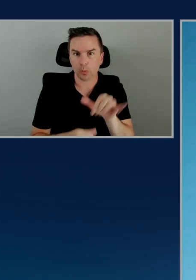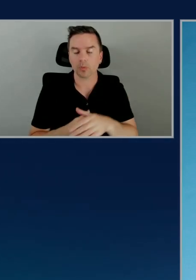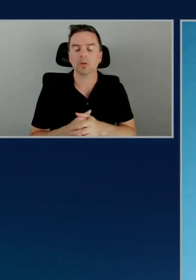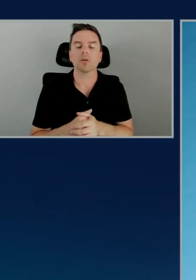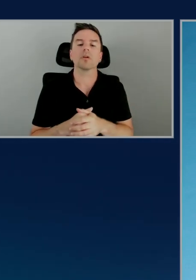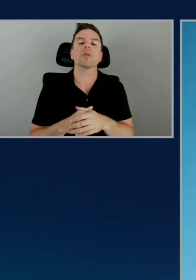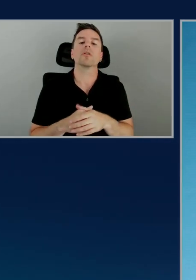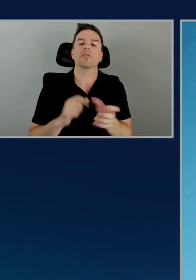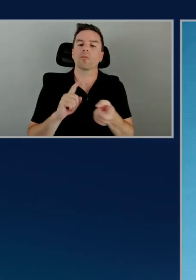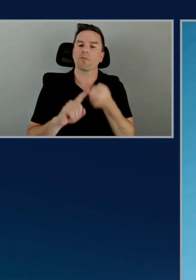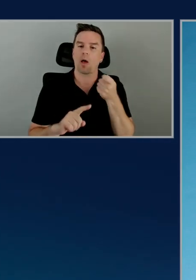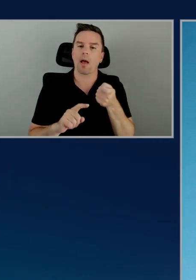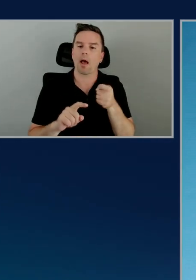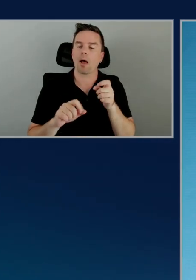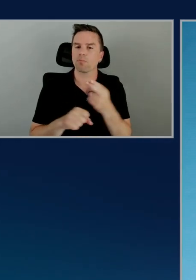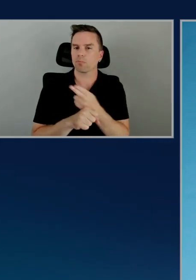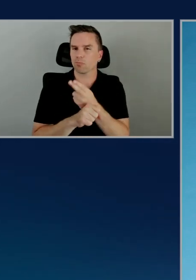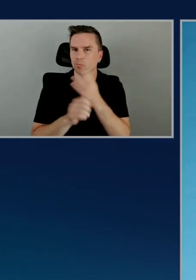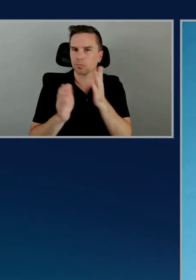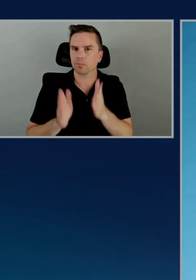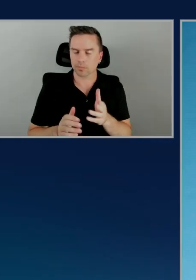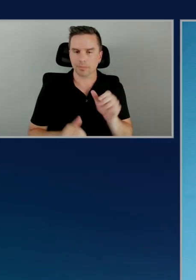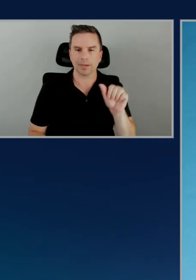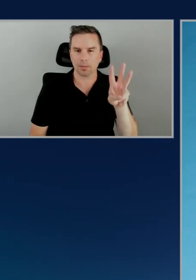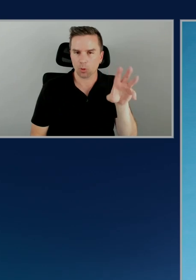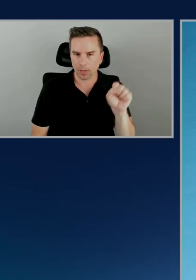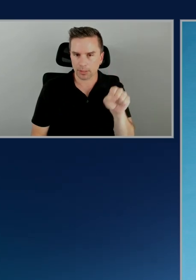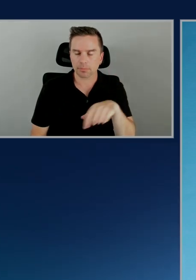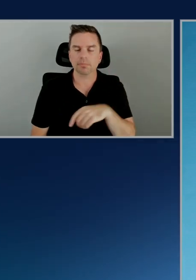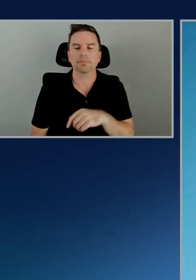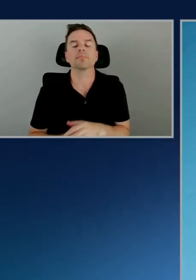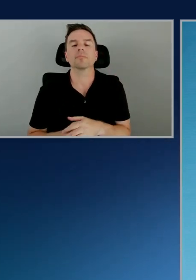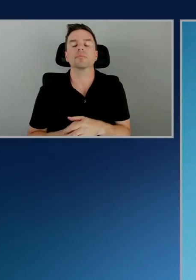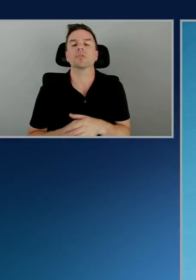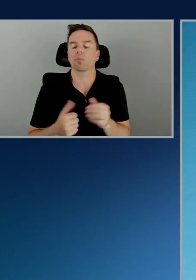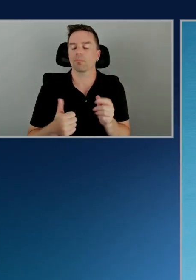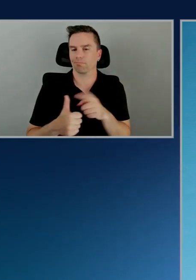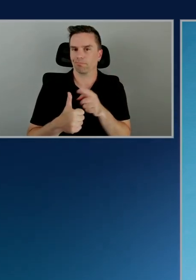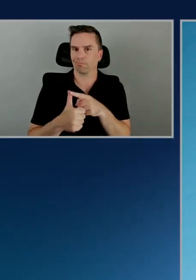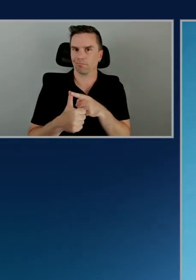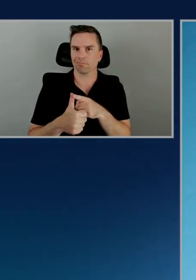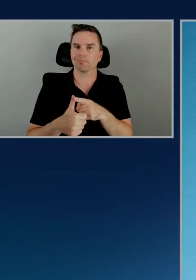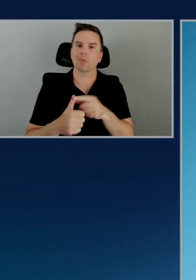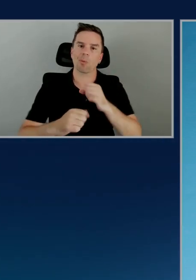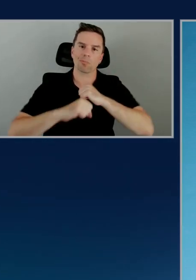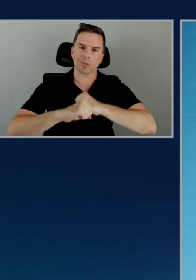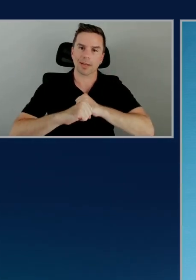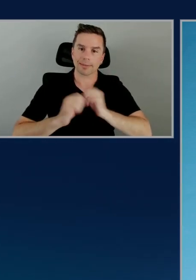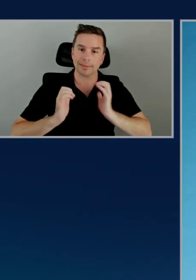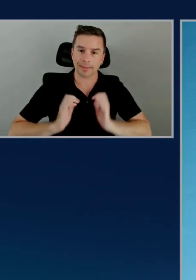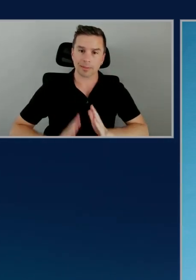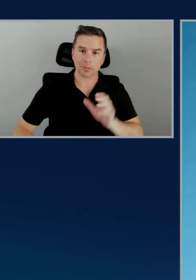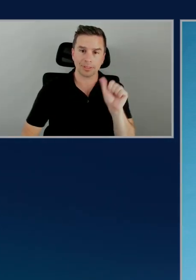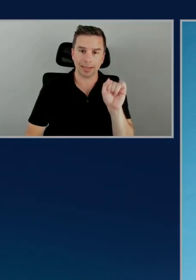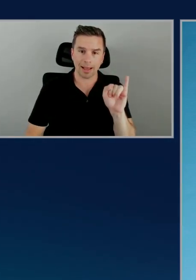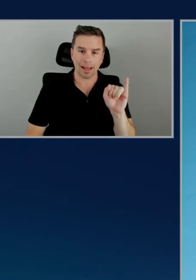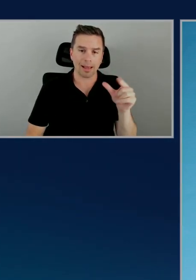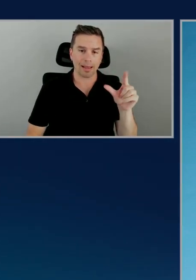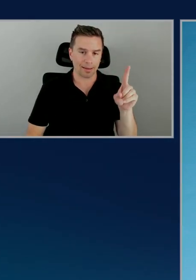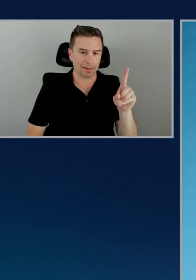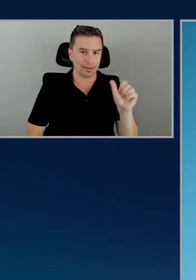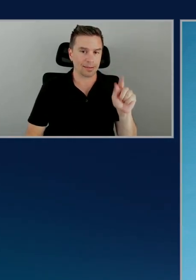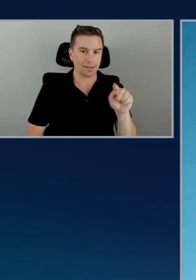operator and the infrastructure operator, which is AWS, right? So that principle one is all about protecting customers' AI data from